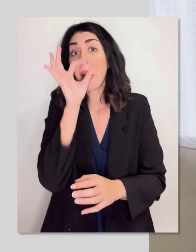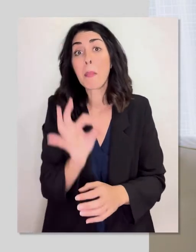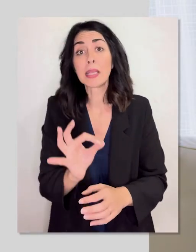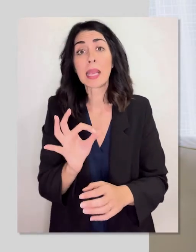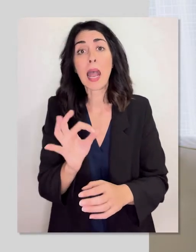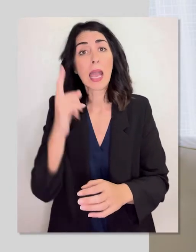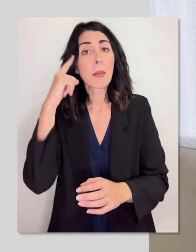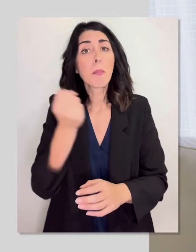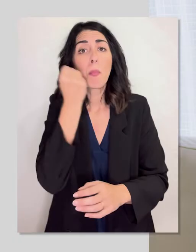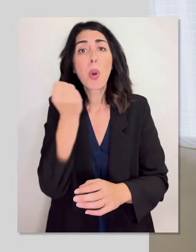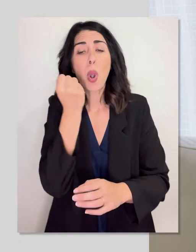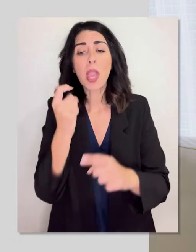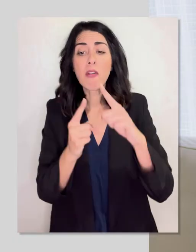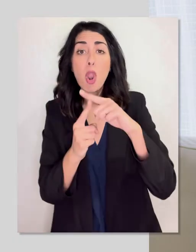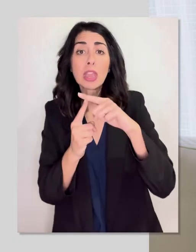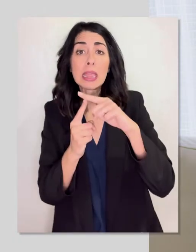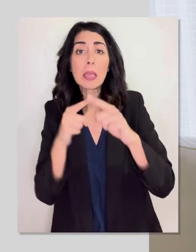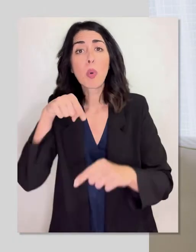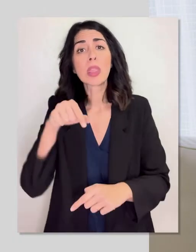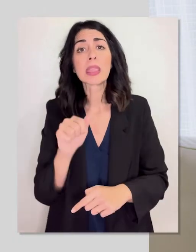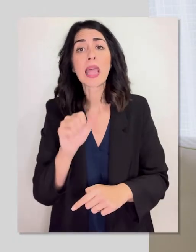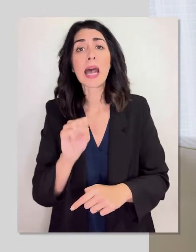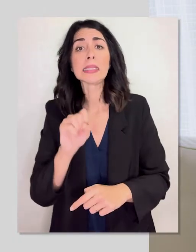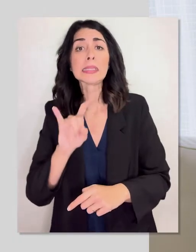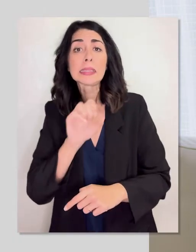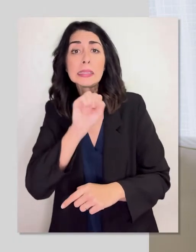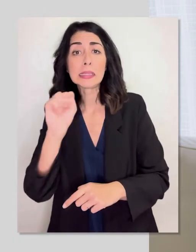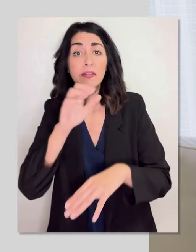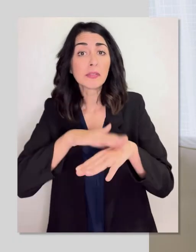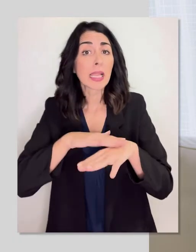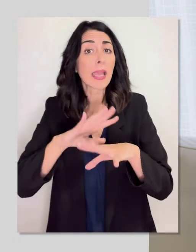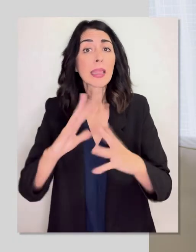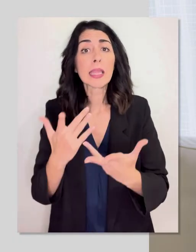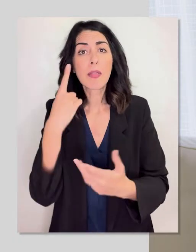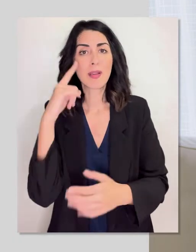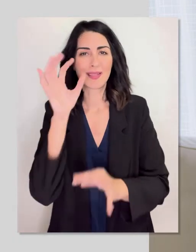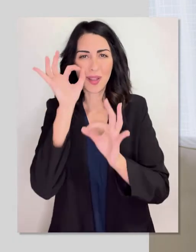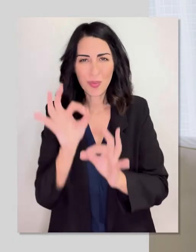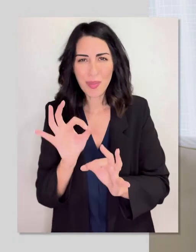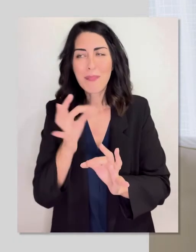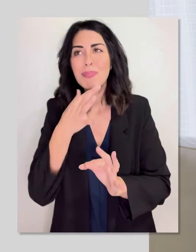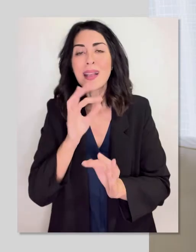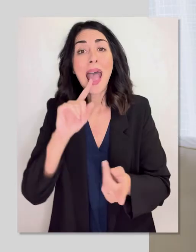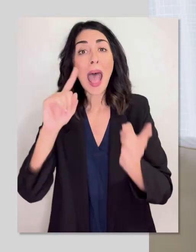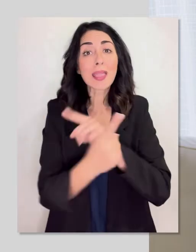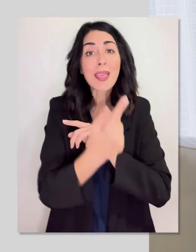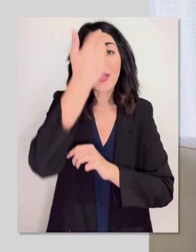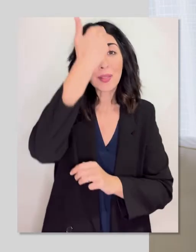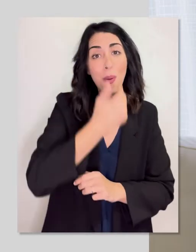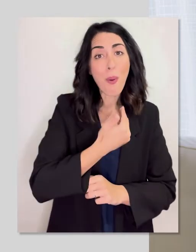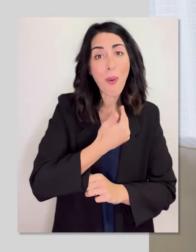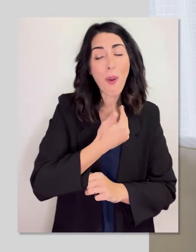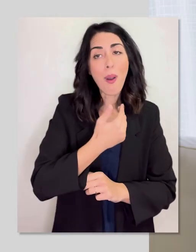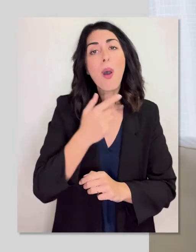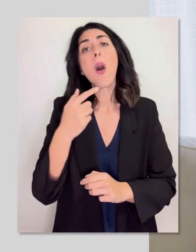of the opposite of a migraine. The pain is steady. It's on both sides of the head. It's usually